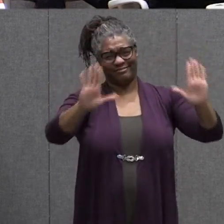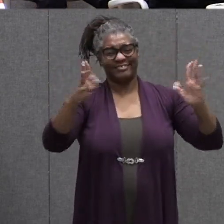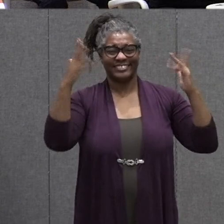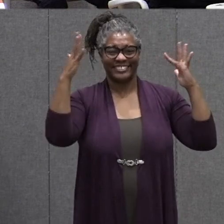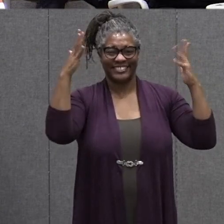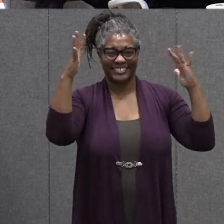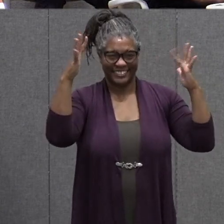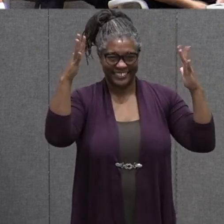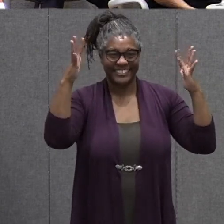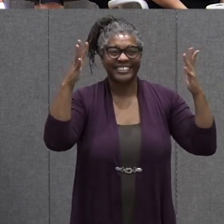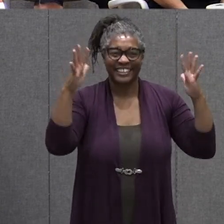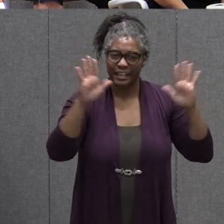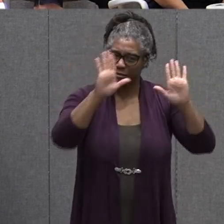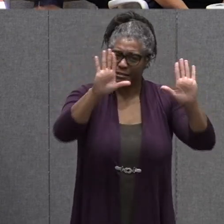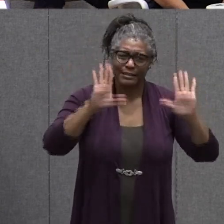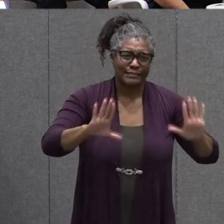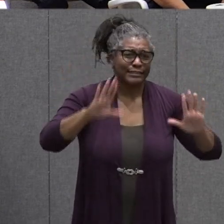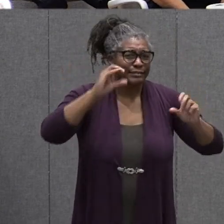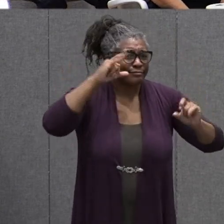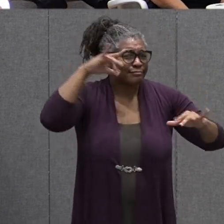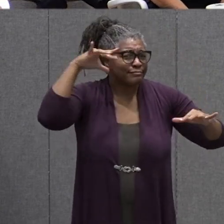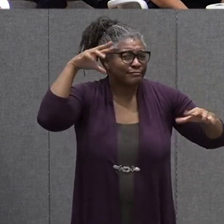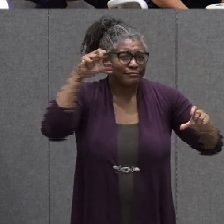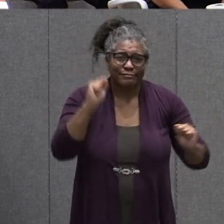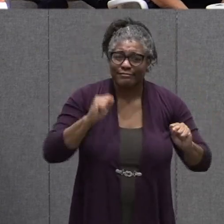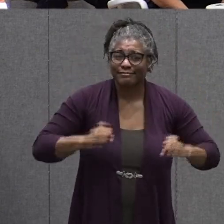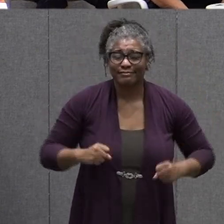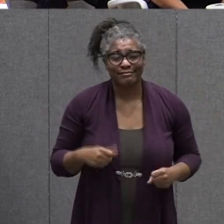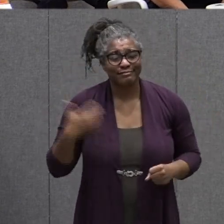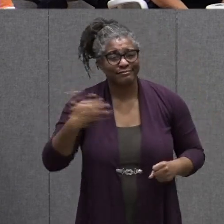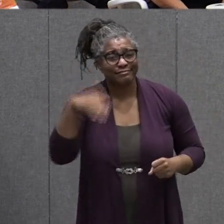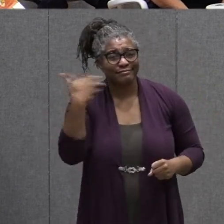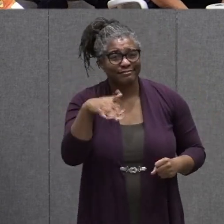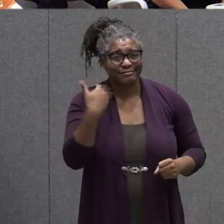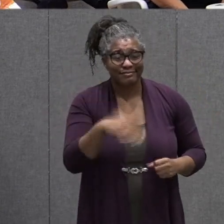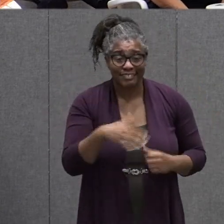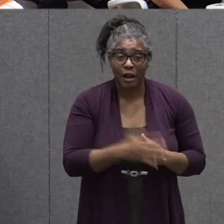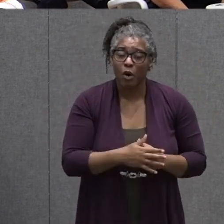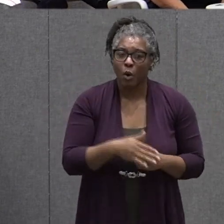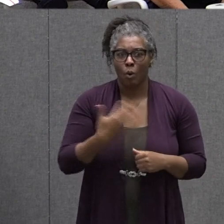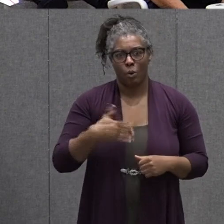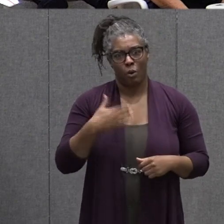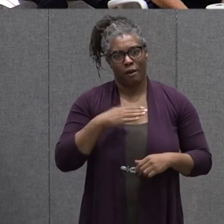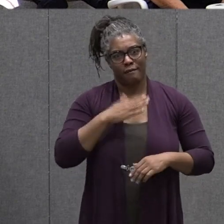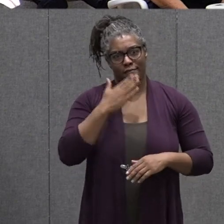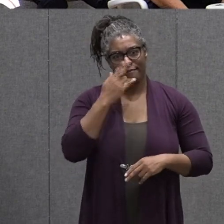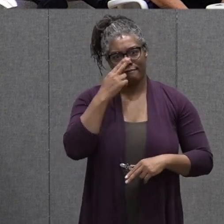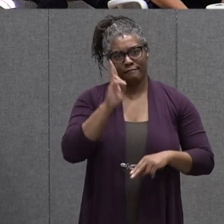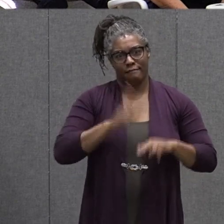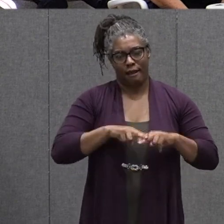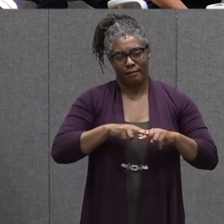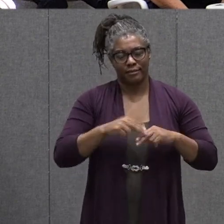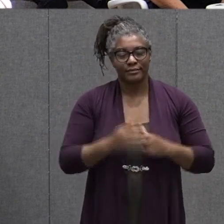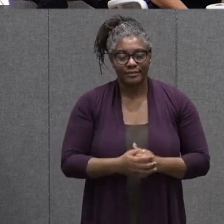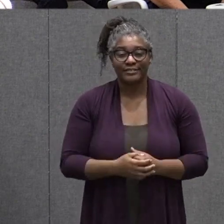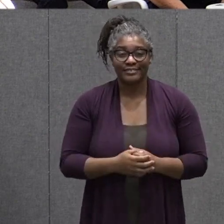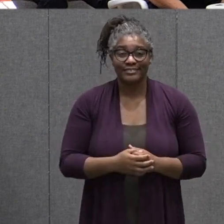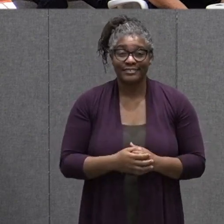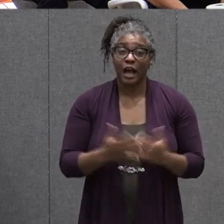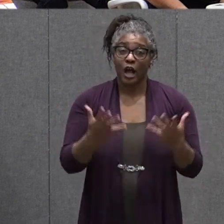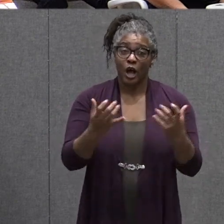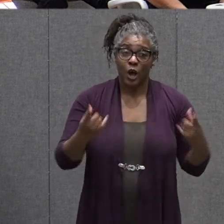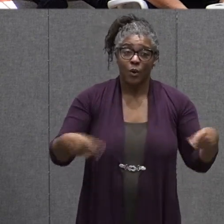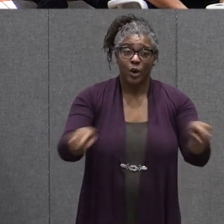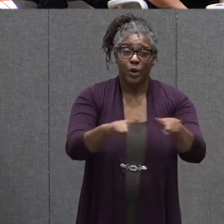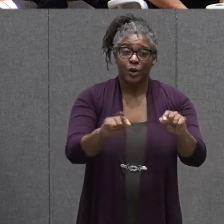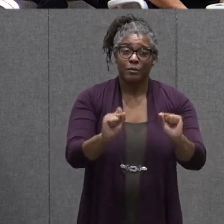Amazing, amazing, amazing job. That was a lot of fun. So I want you to be able to